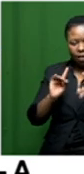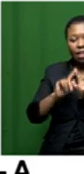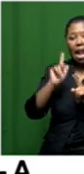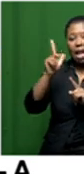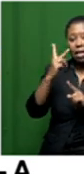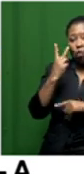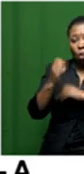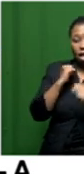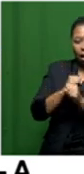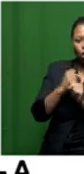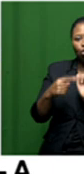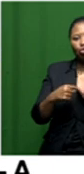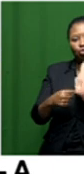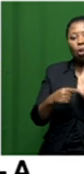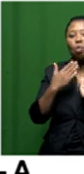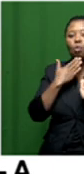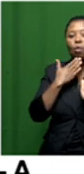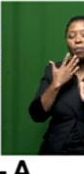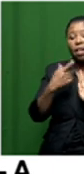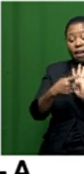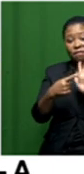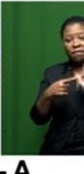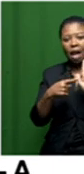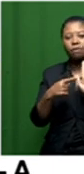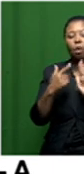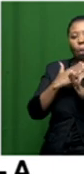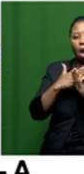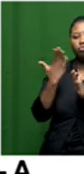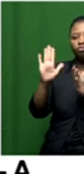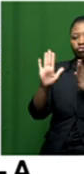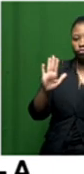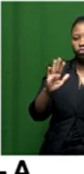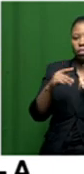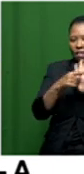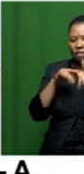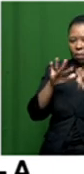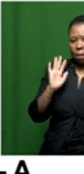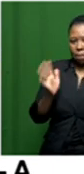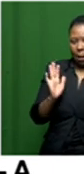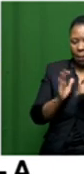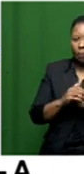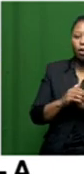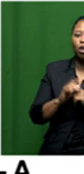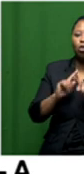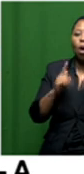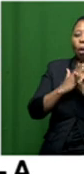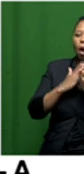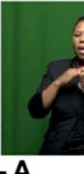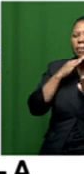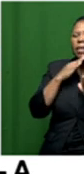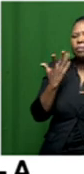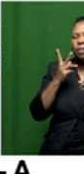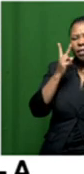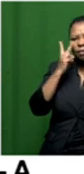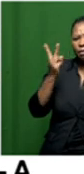an amazing show with only 5 occupants showing works, but the works really are a visual